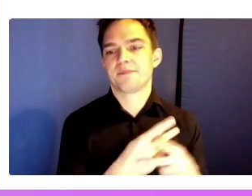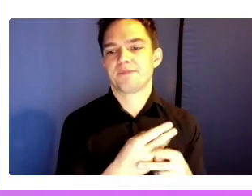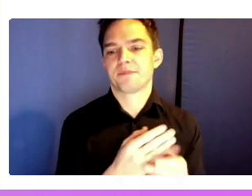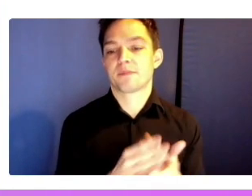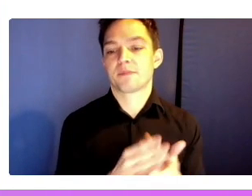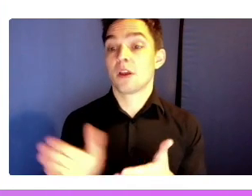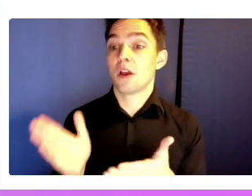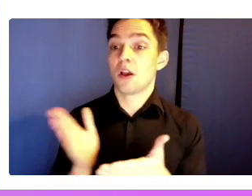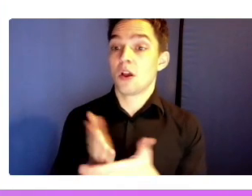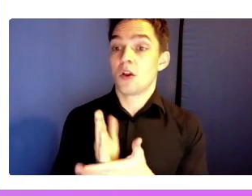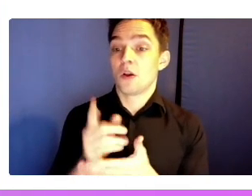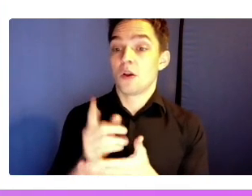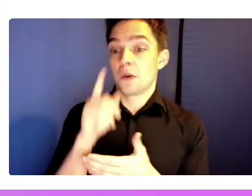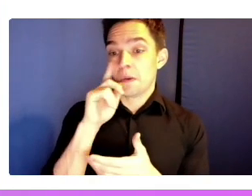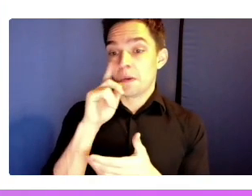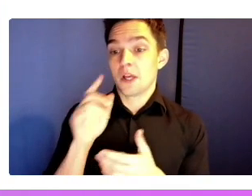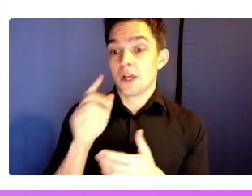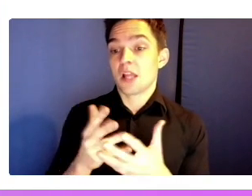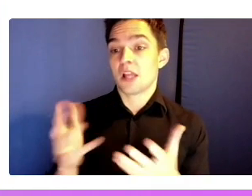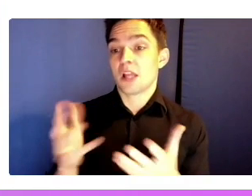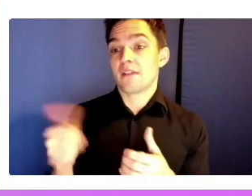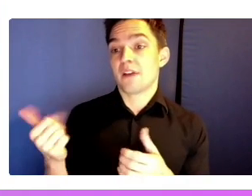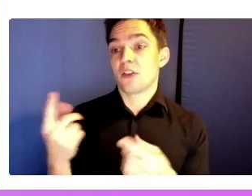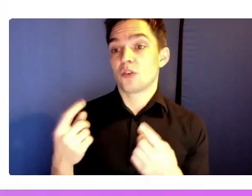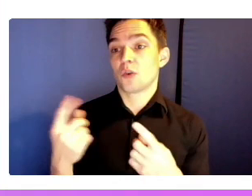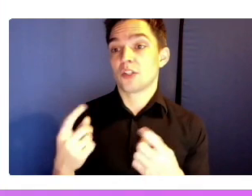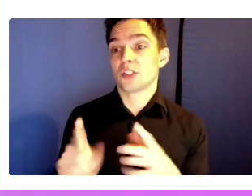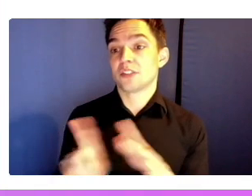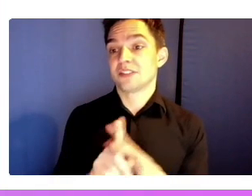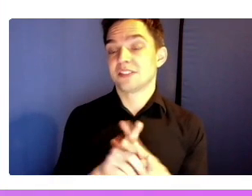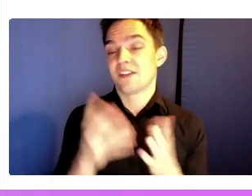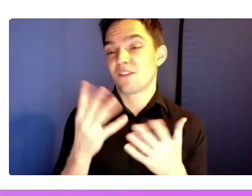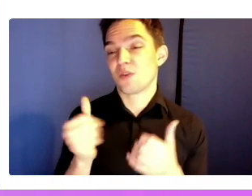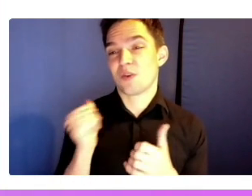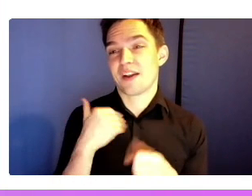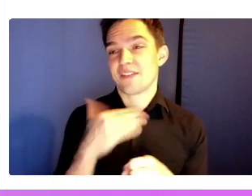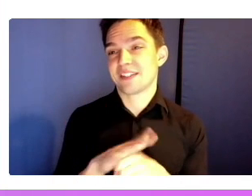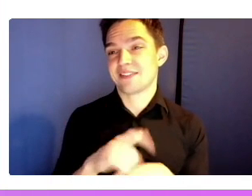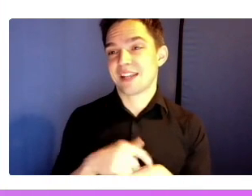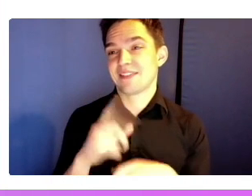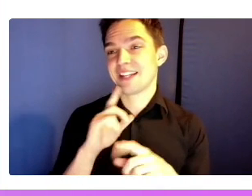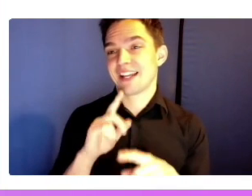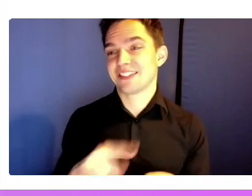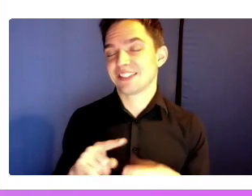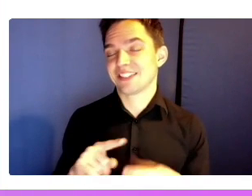So there are a bunch of other questions that unfortunately won't have time to get to.